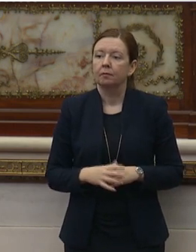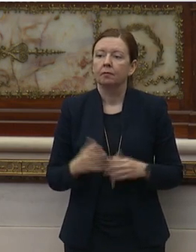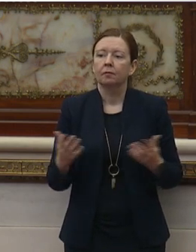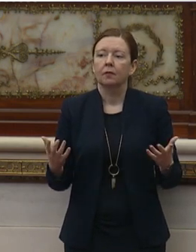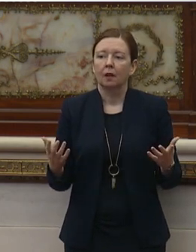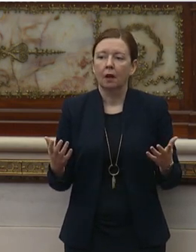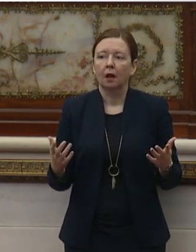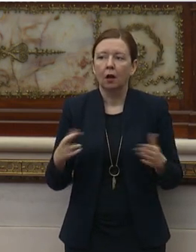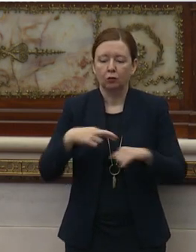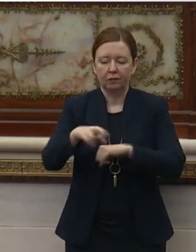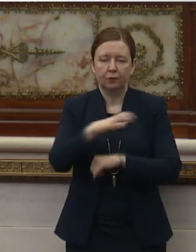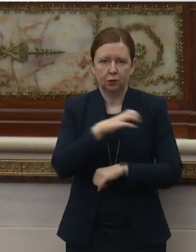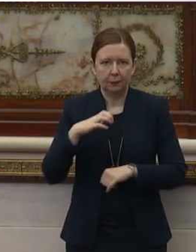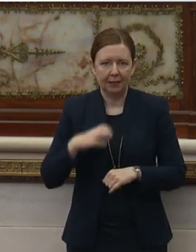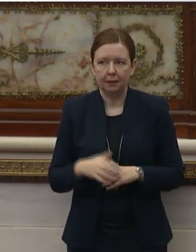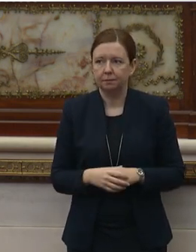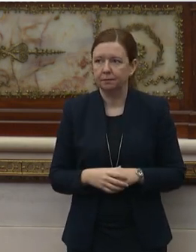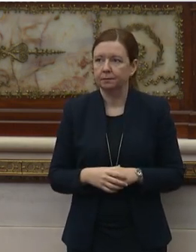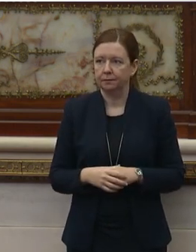Heard the